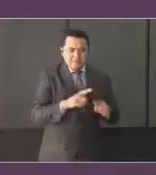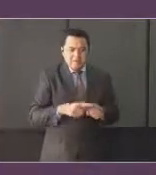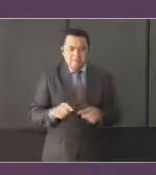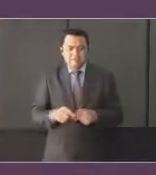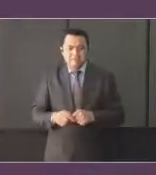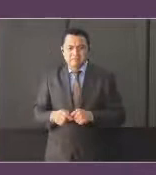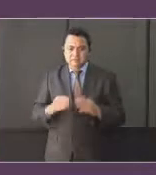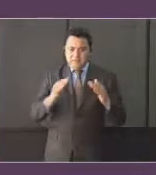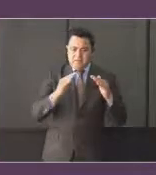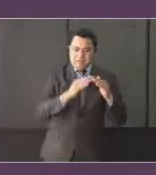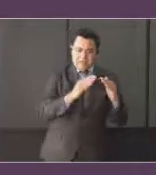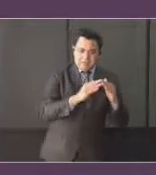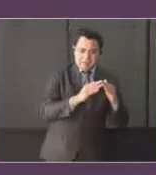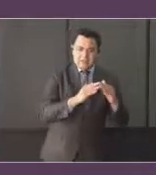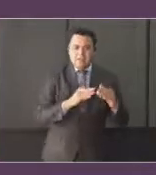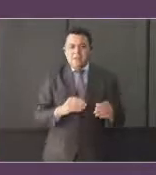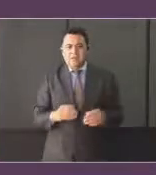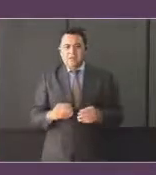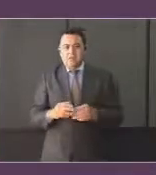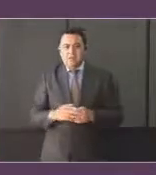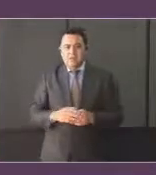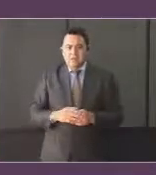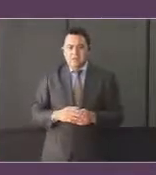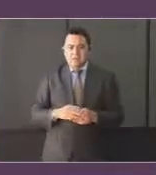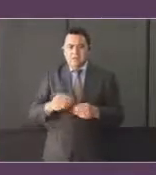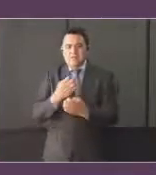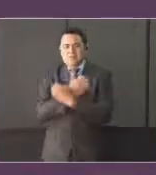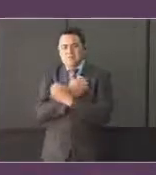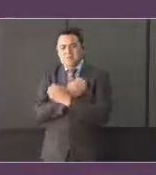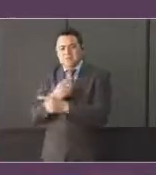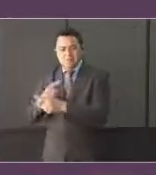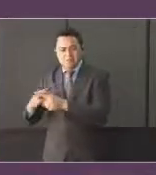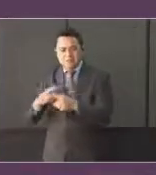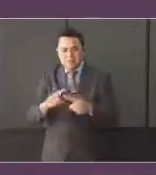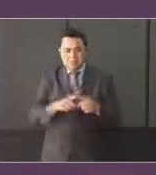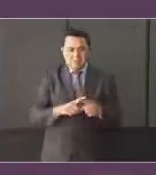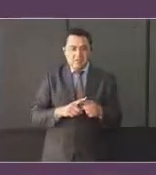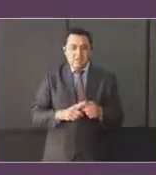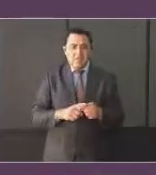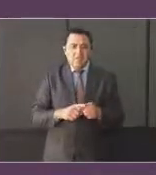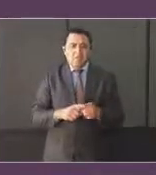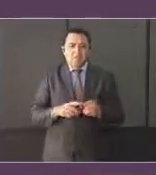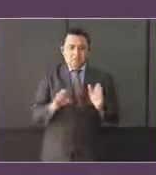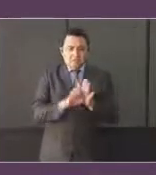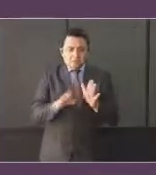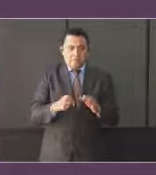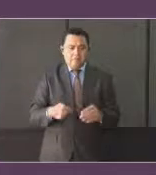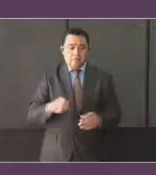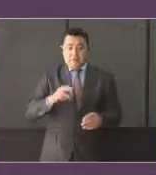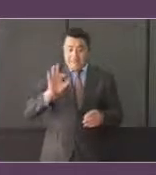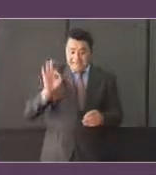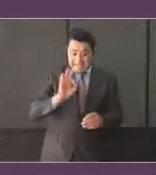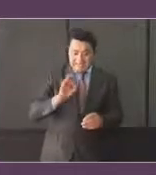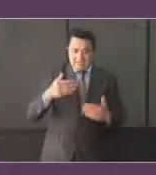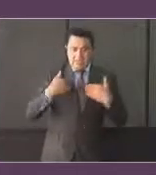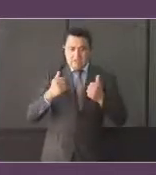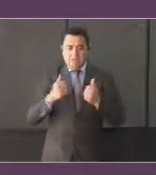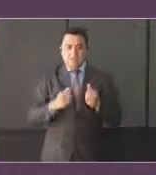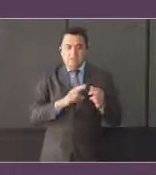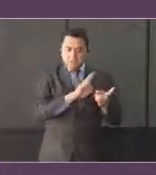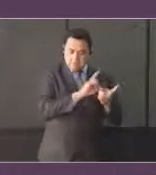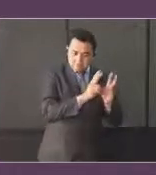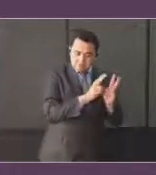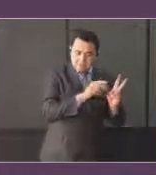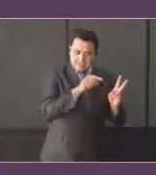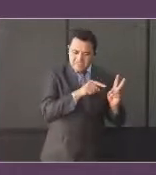of solutions. In all the cities, what we want is that neighbors are not people who always